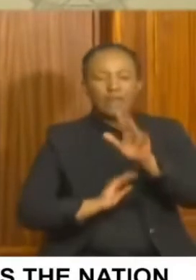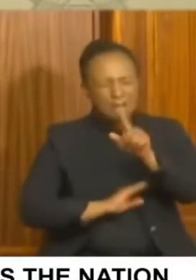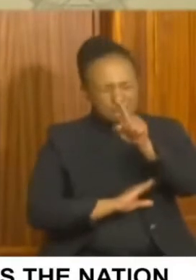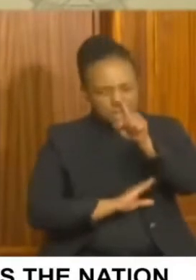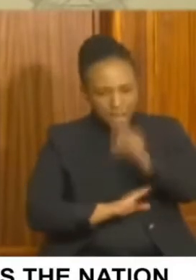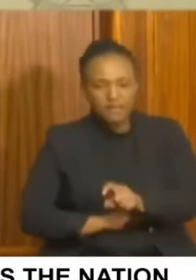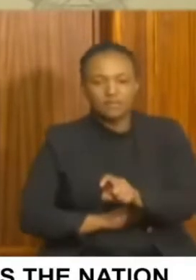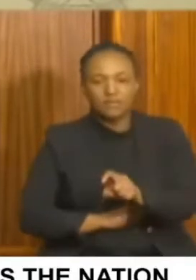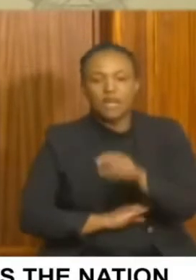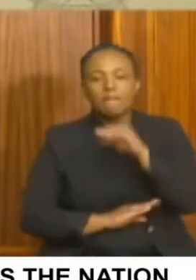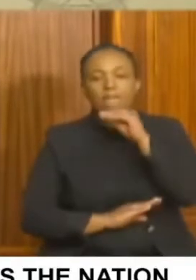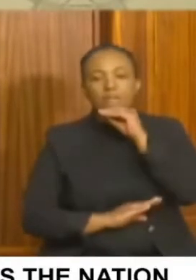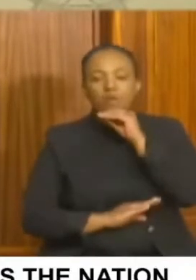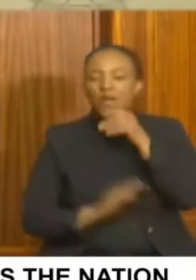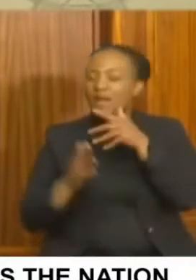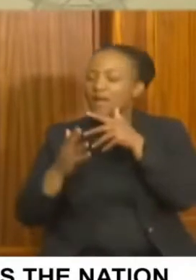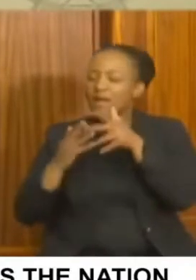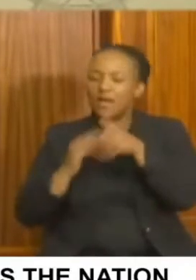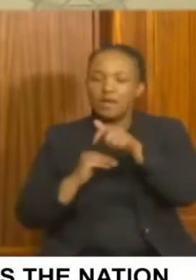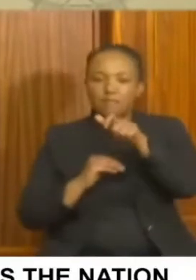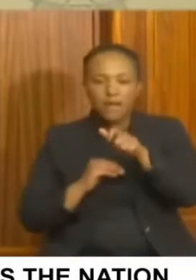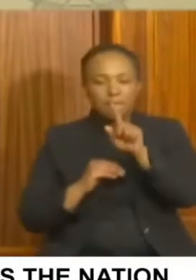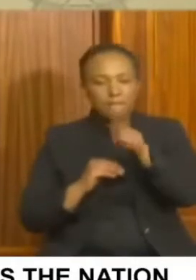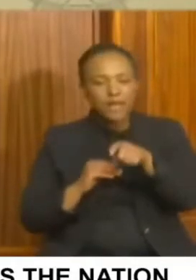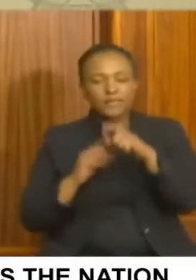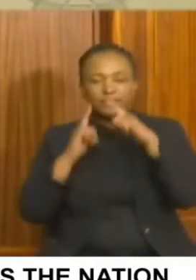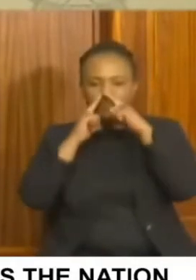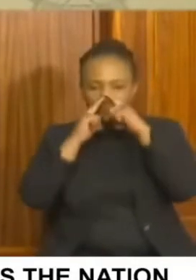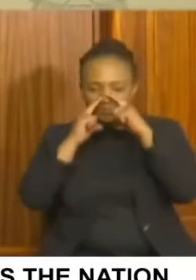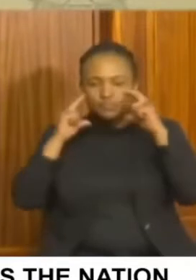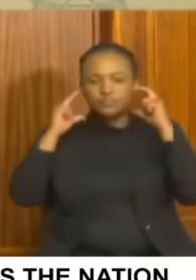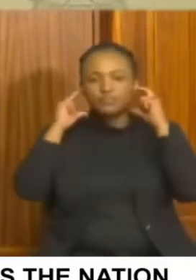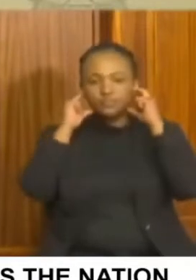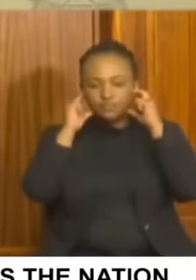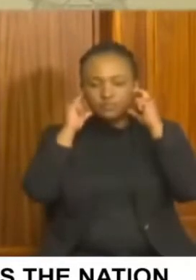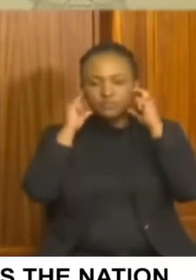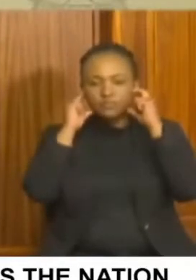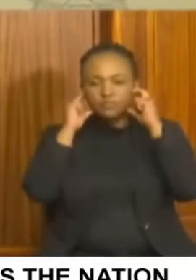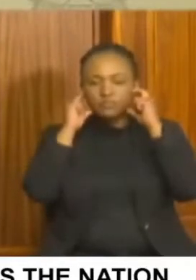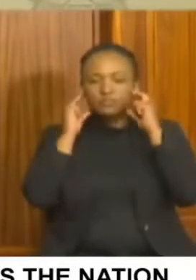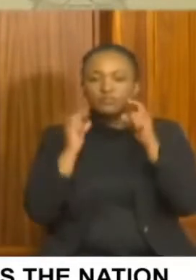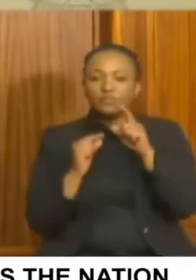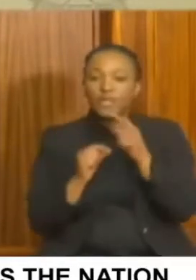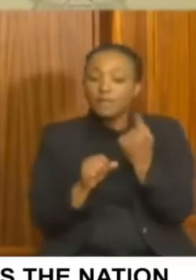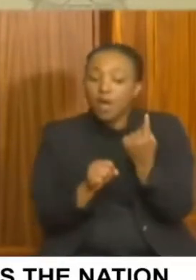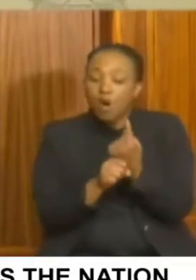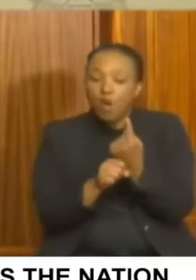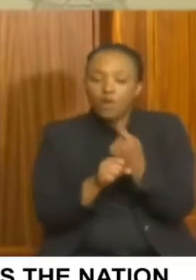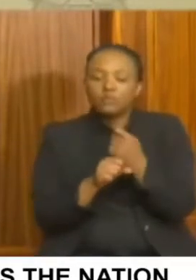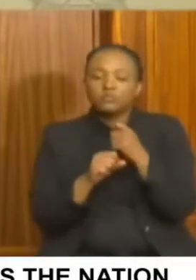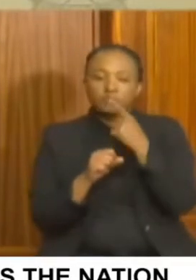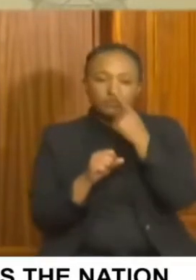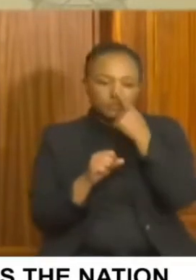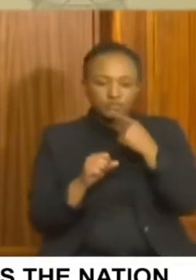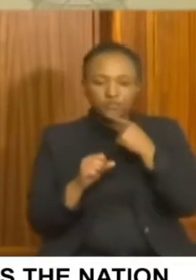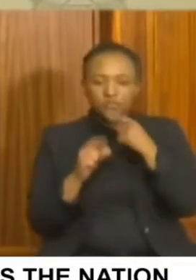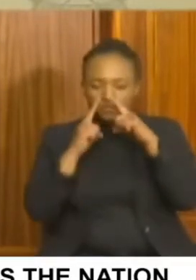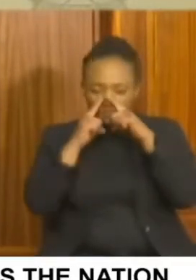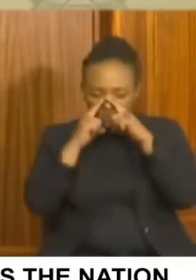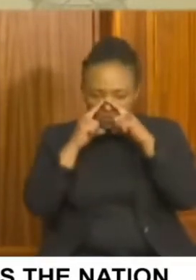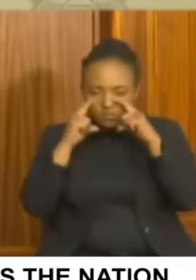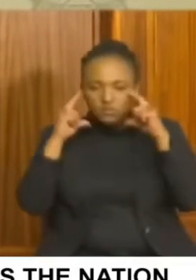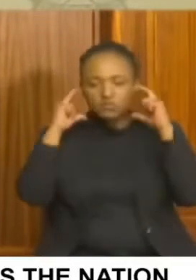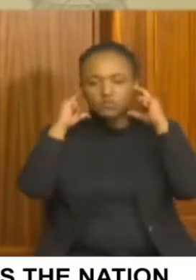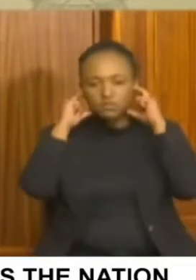mandatory? Mandatory? For every person to wear a face mask that always covers their nose and